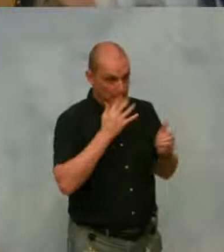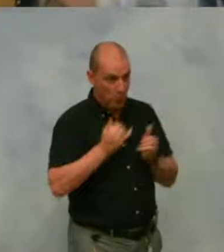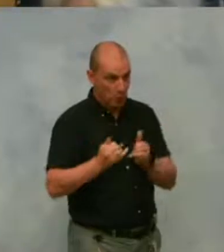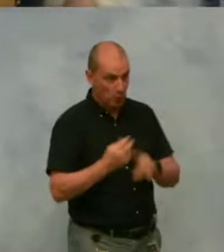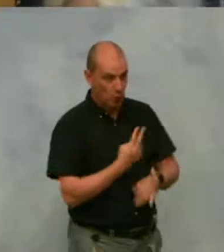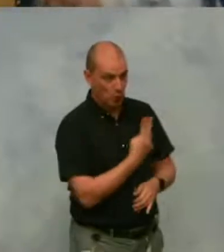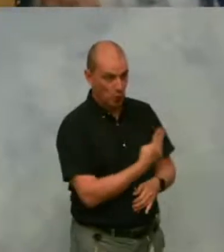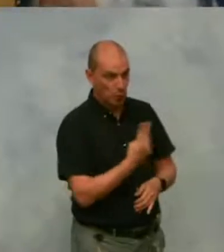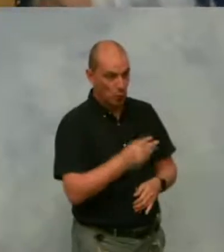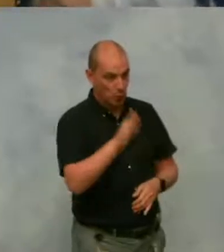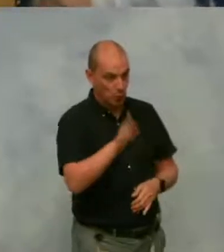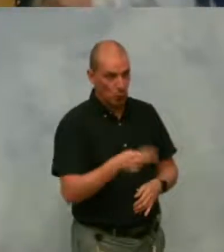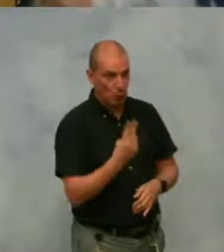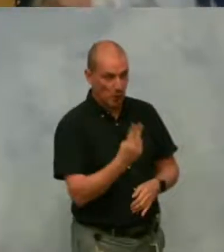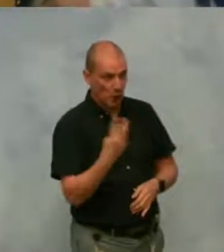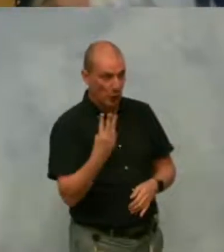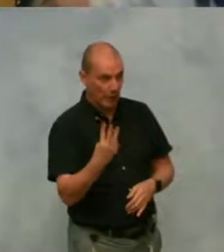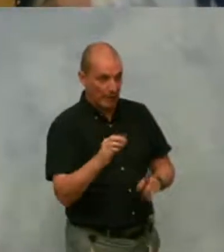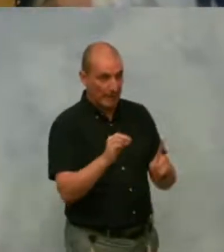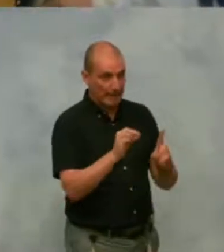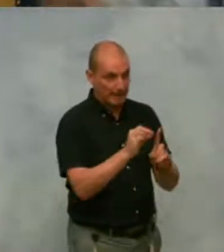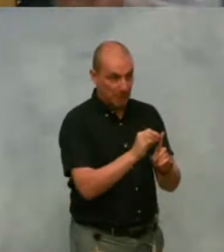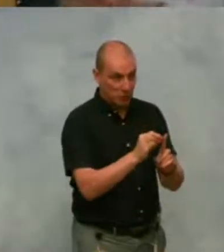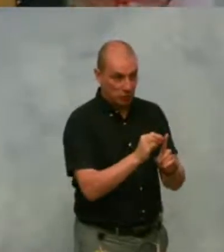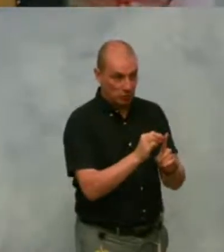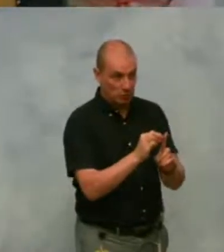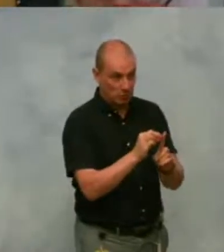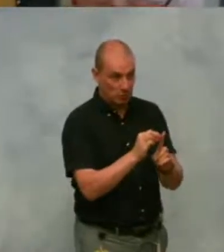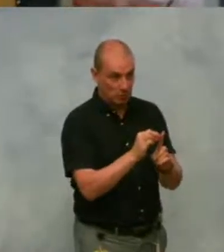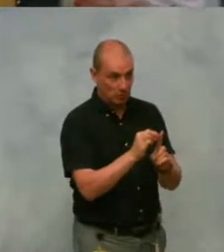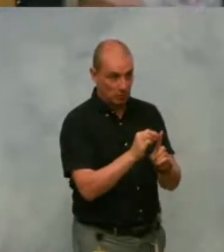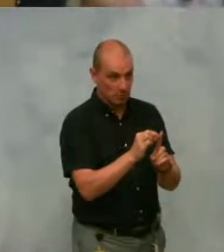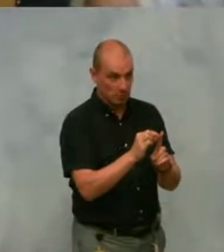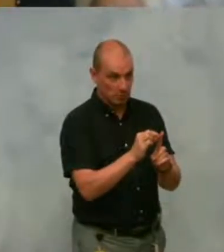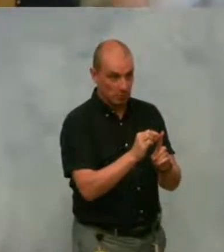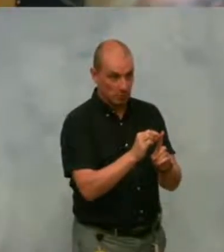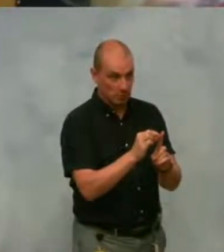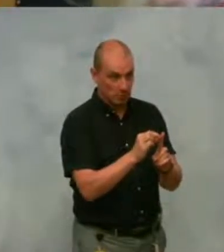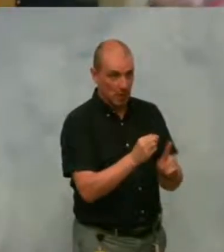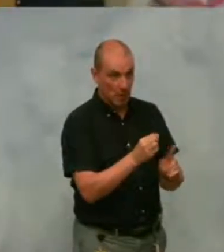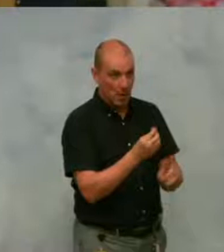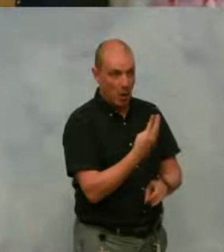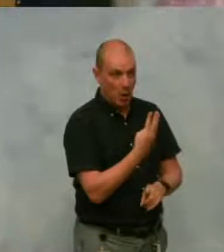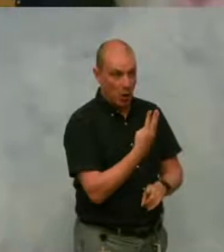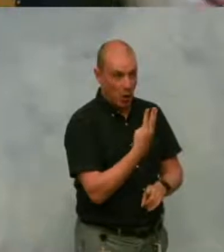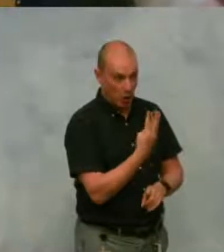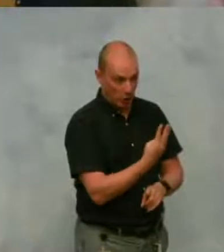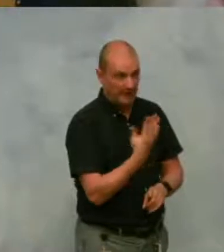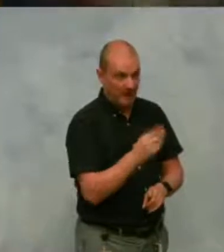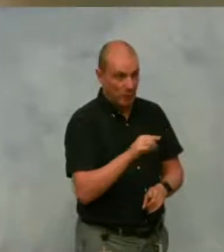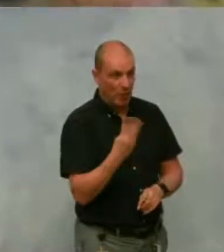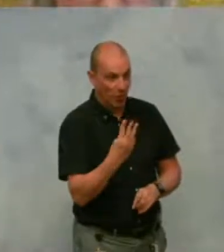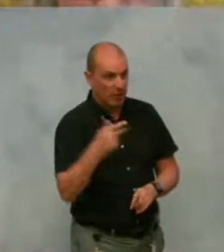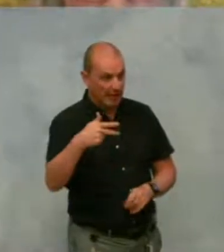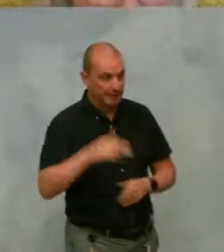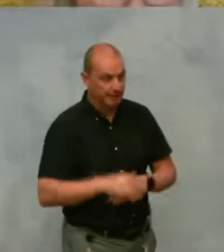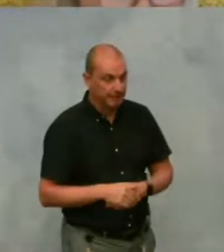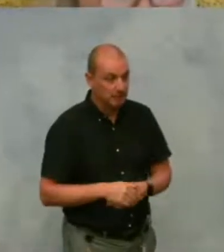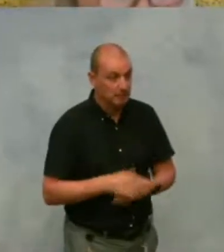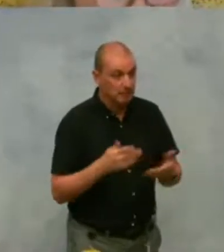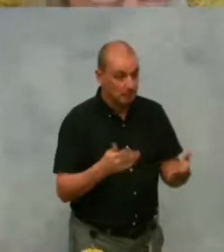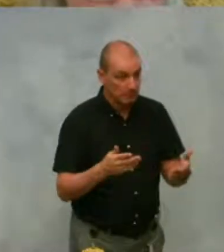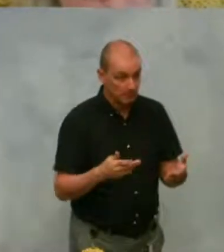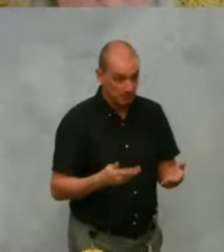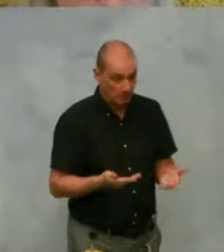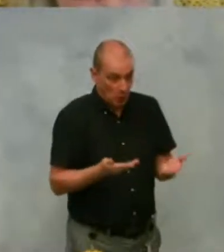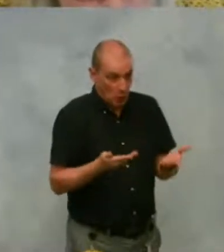2022-23, pages 35 to 38. Back to you, Jackie. Thank you. So again, back into the new financial year,